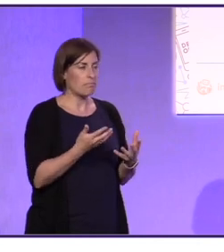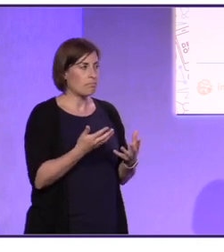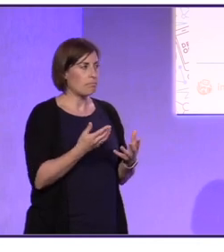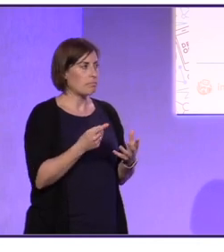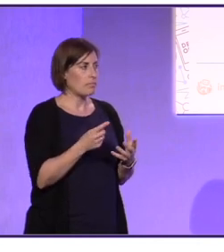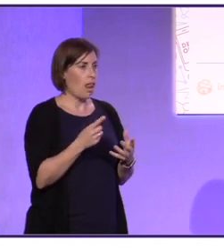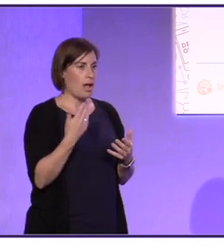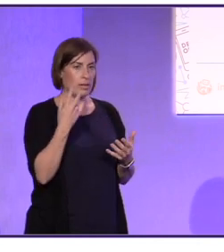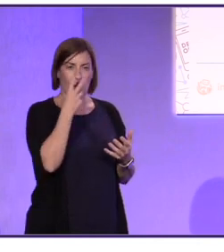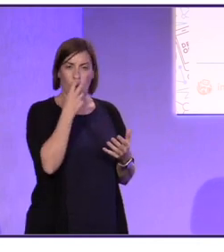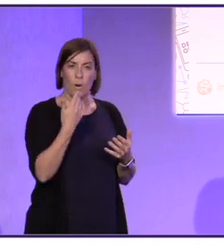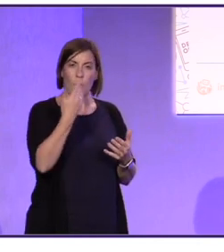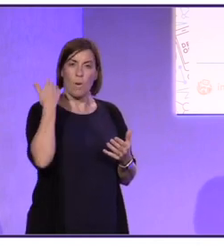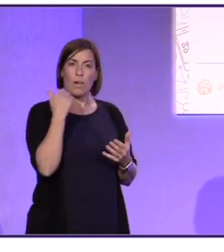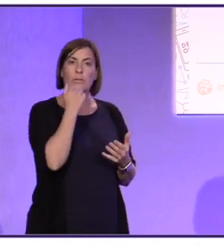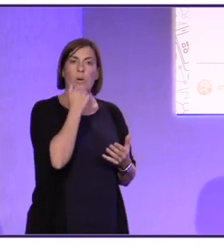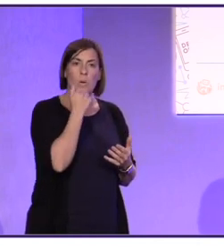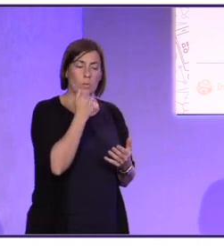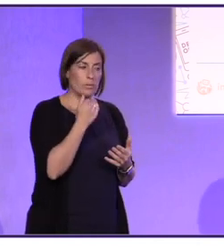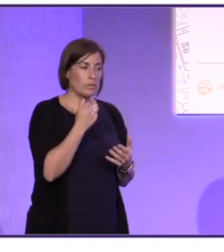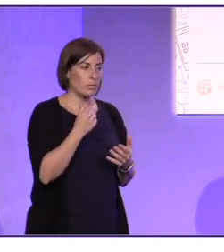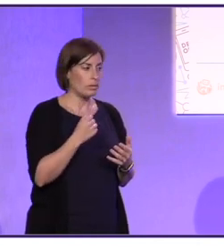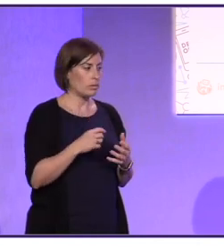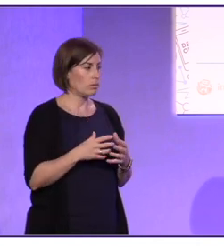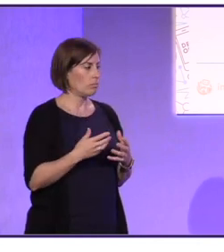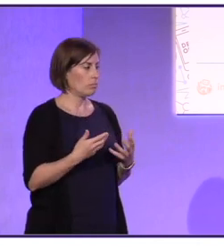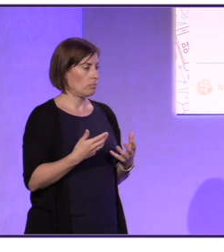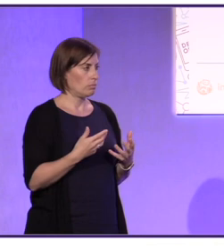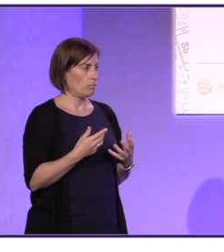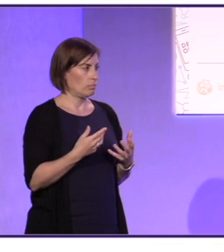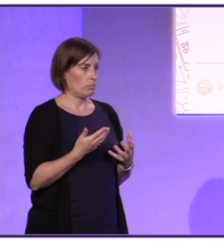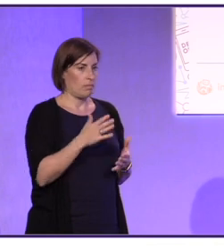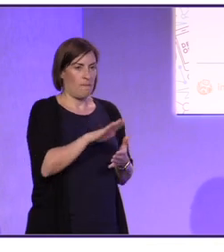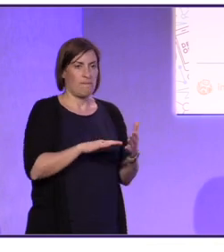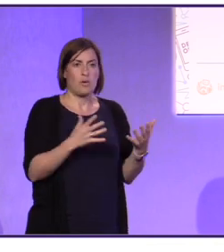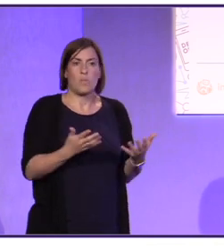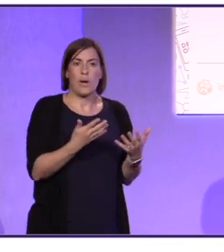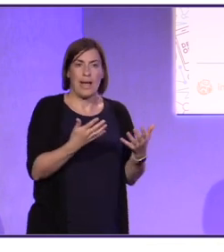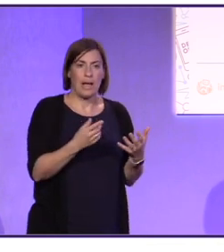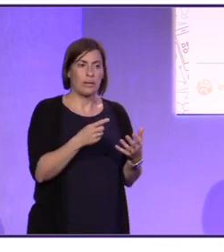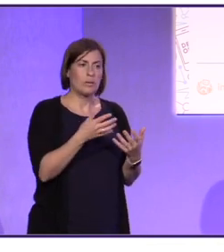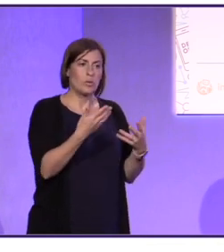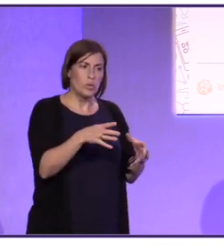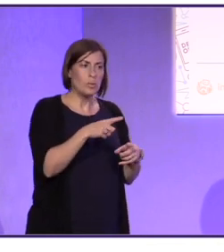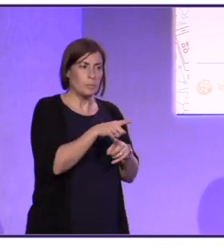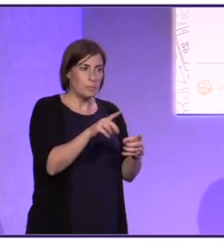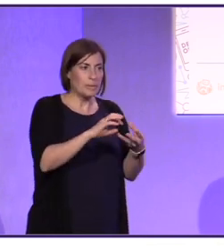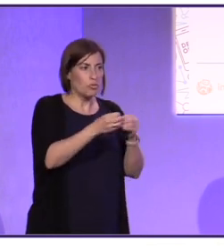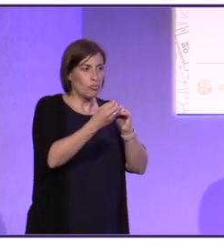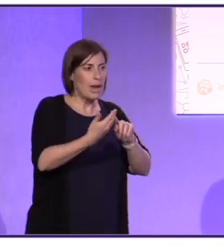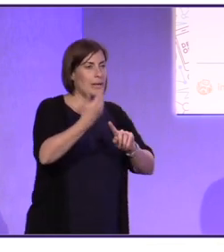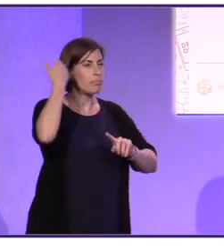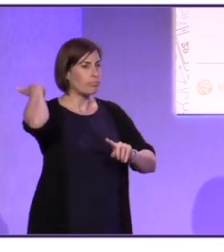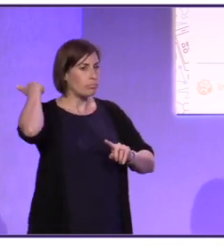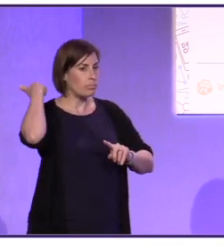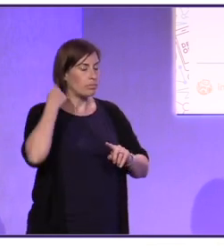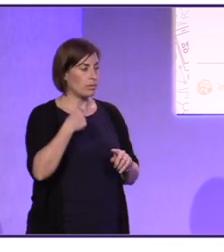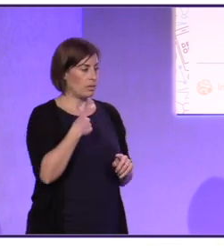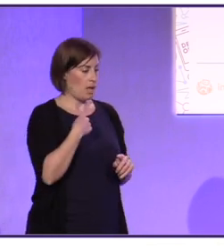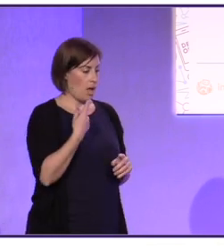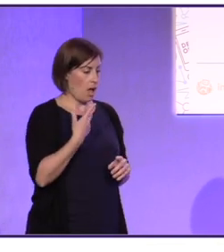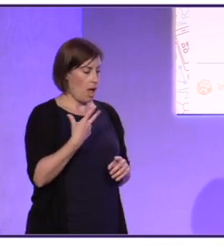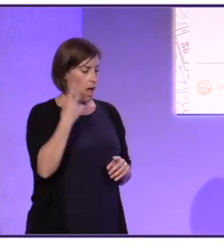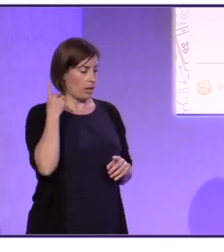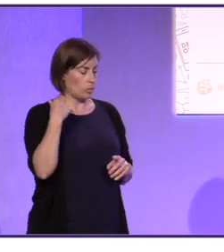legacy systems, your legacy code has not appeared out of nothing. You have built it. If I look back at code that I wrote last